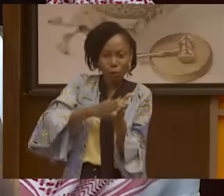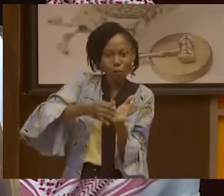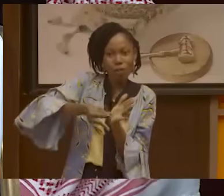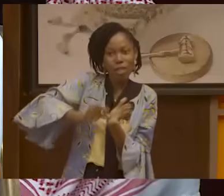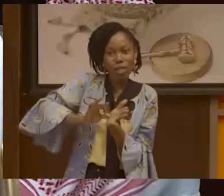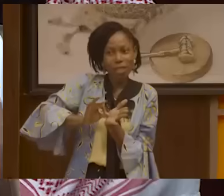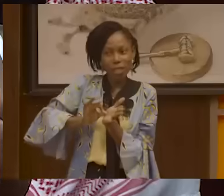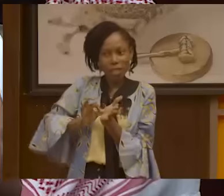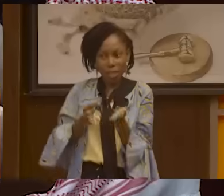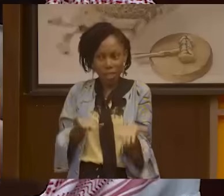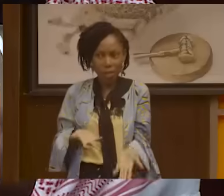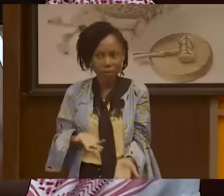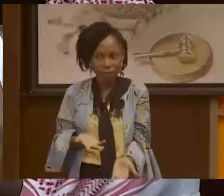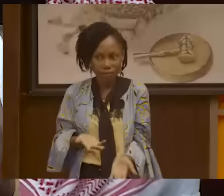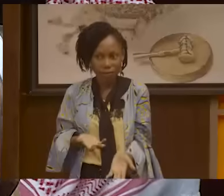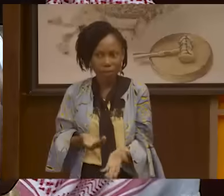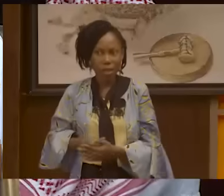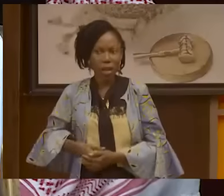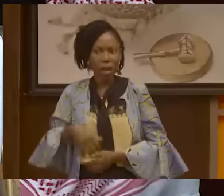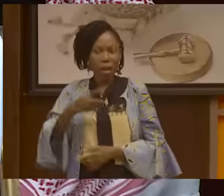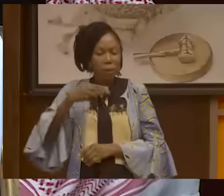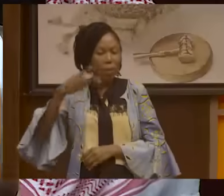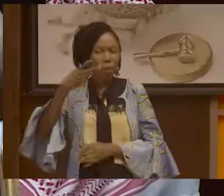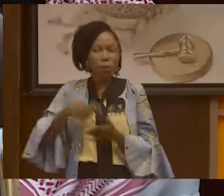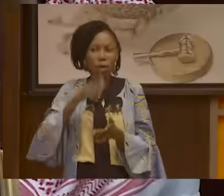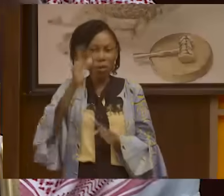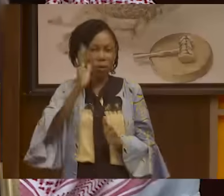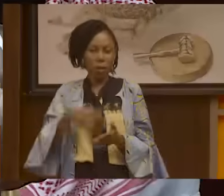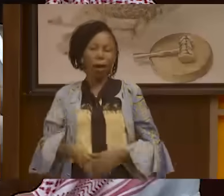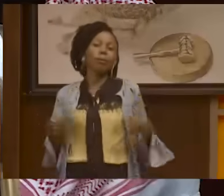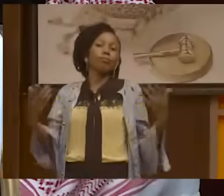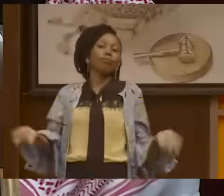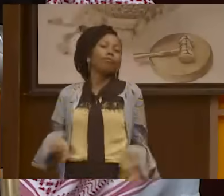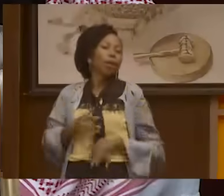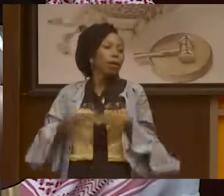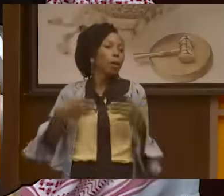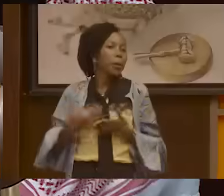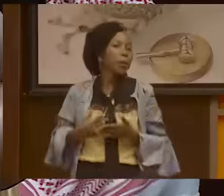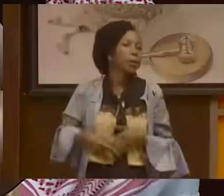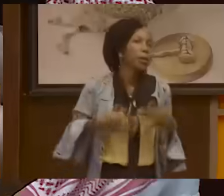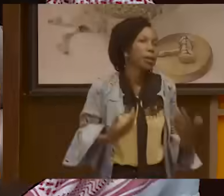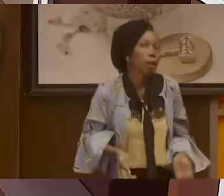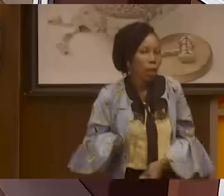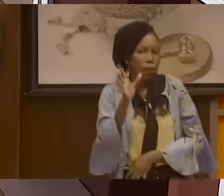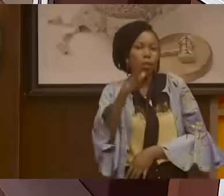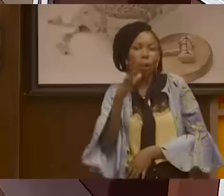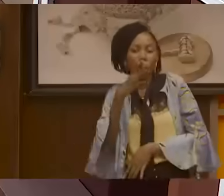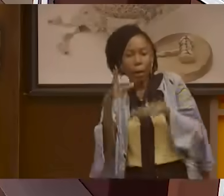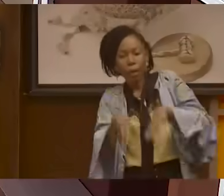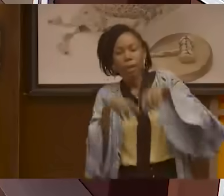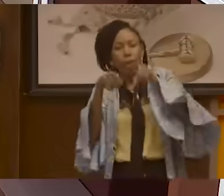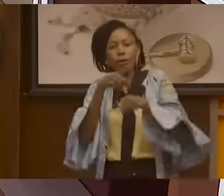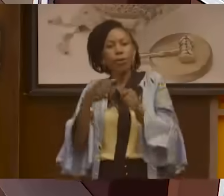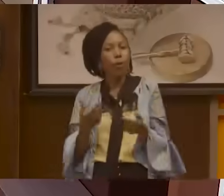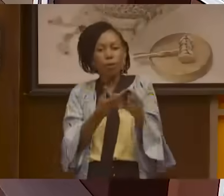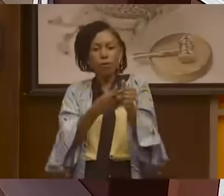dad about the school fee. But I said, okay, let's see what he will even do this time. He said he doesn't have money. He doesn't mind. Then your mommy took you away from Jewish